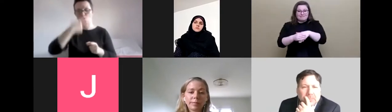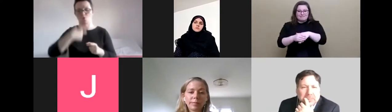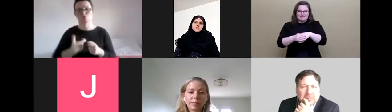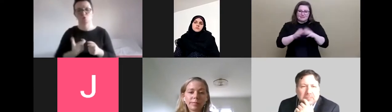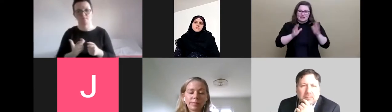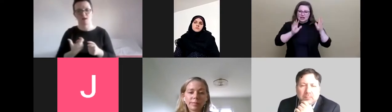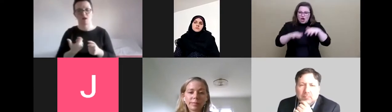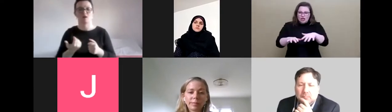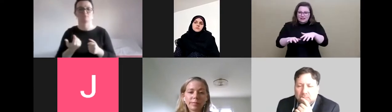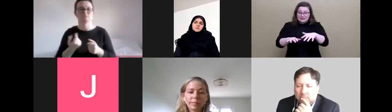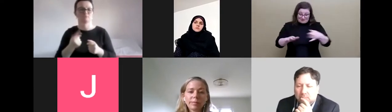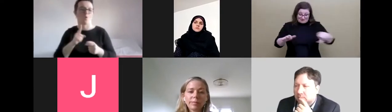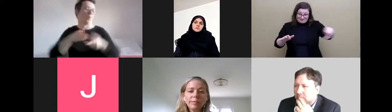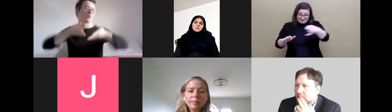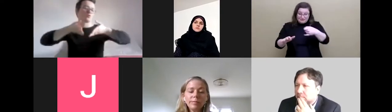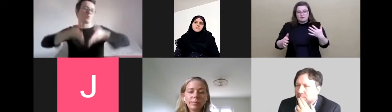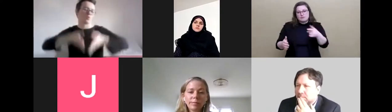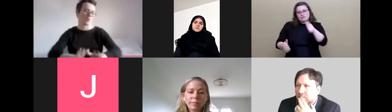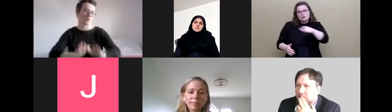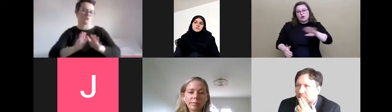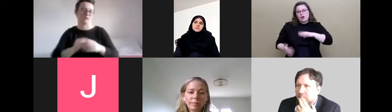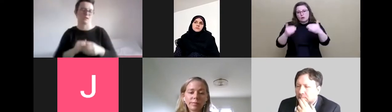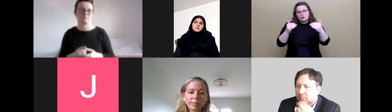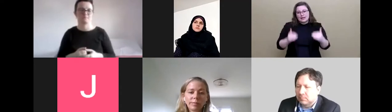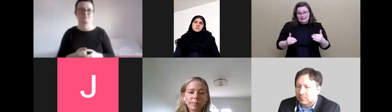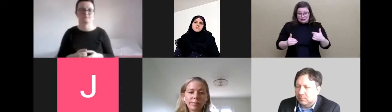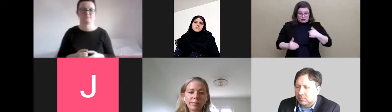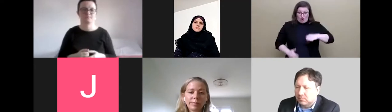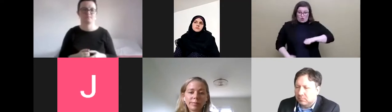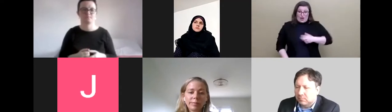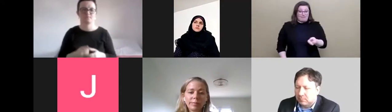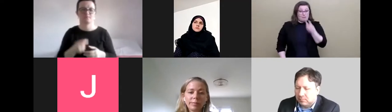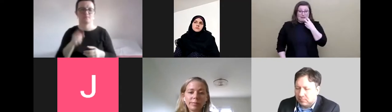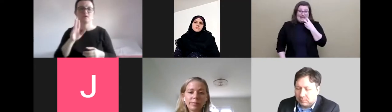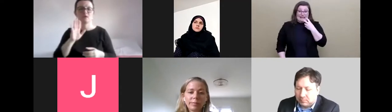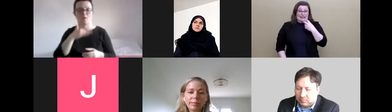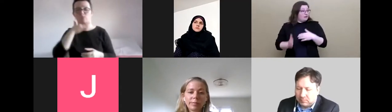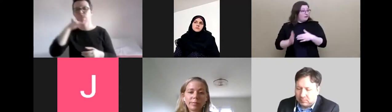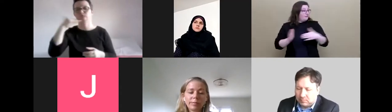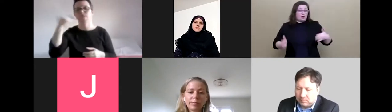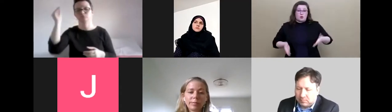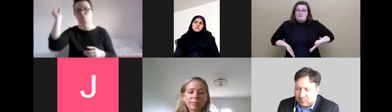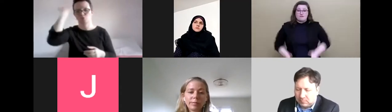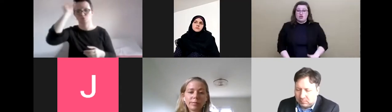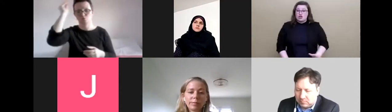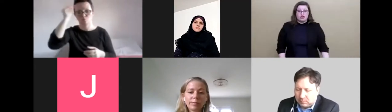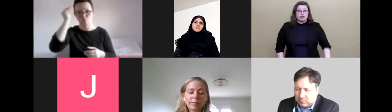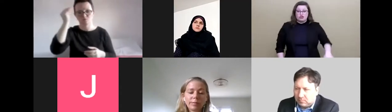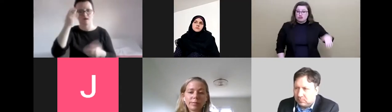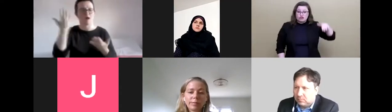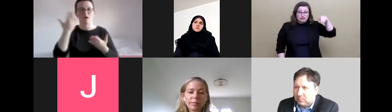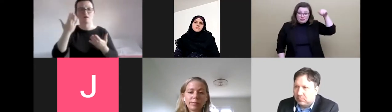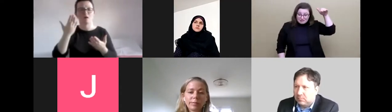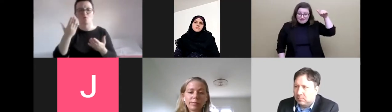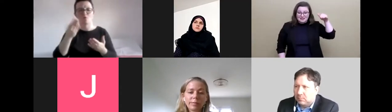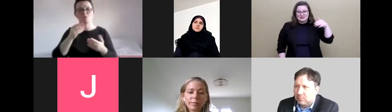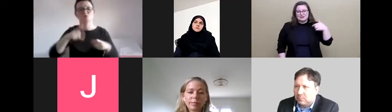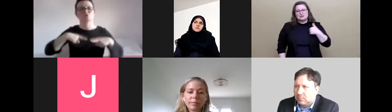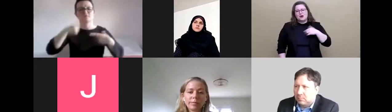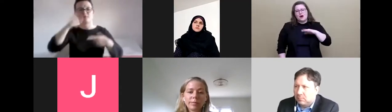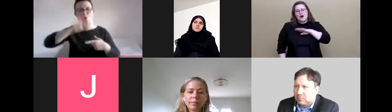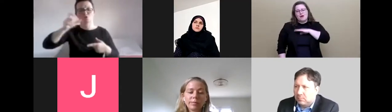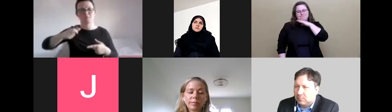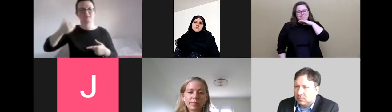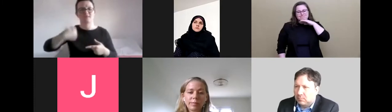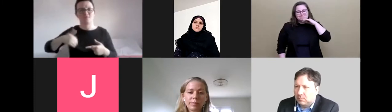persons with disabilities. I've been blind ever since I was born. And I have a lot of